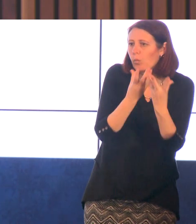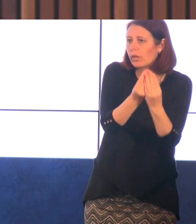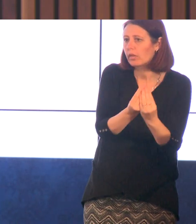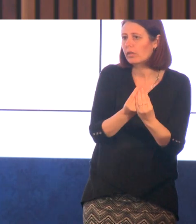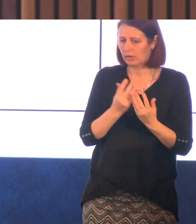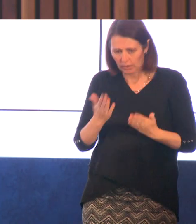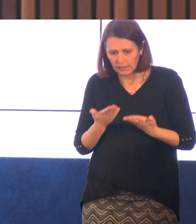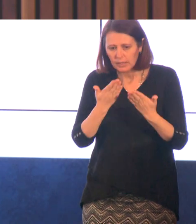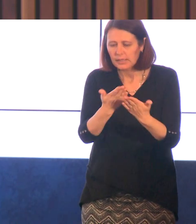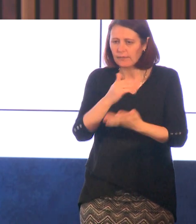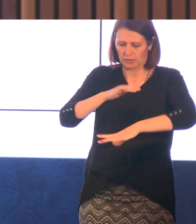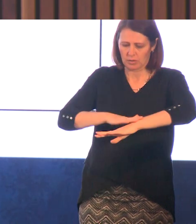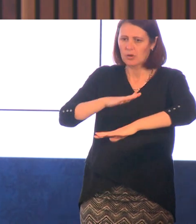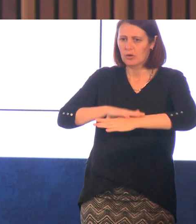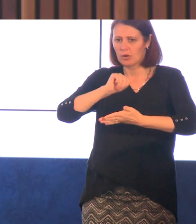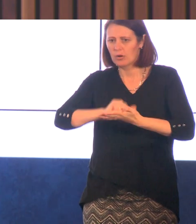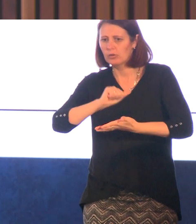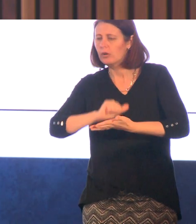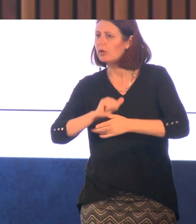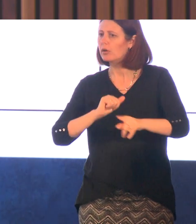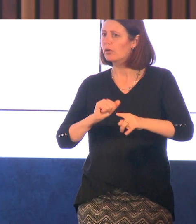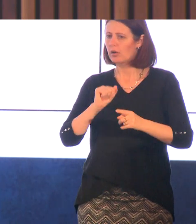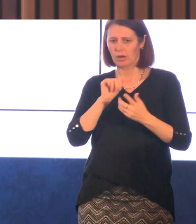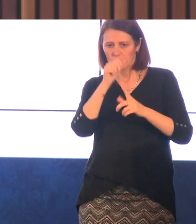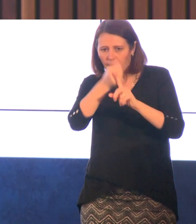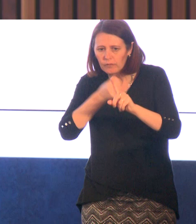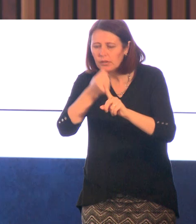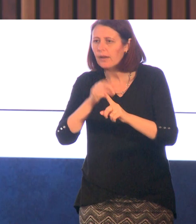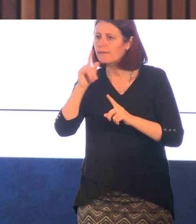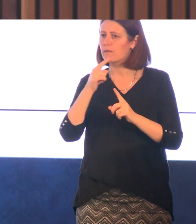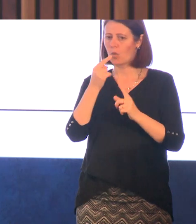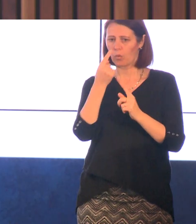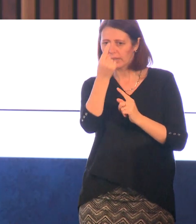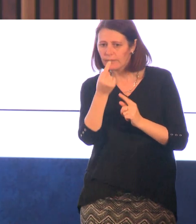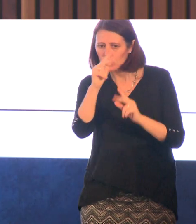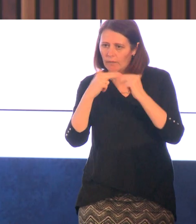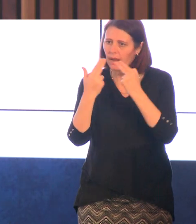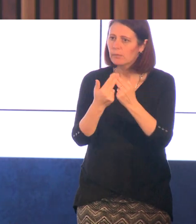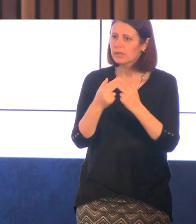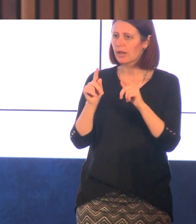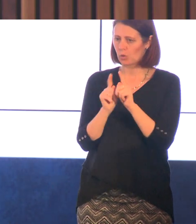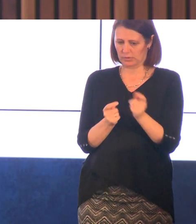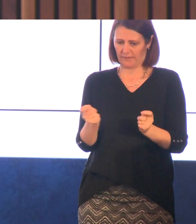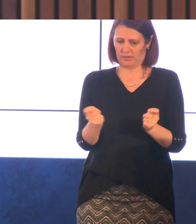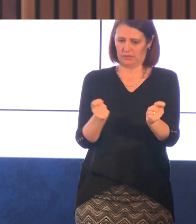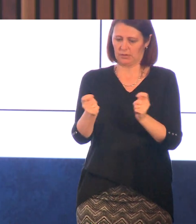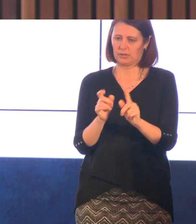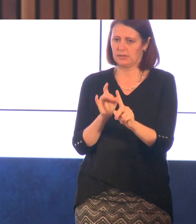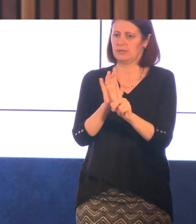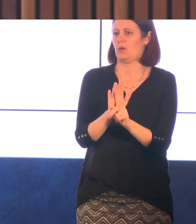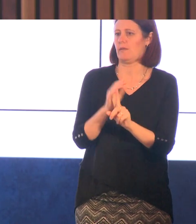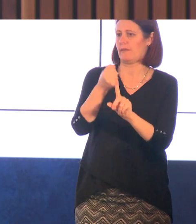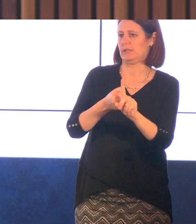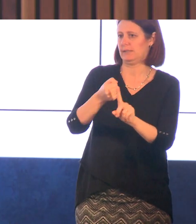providing timely and accurate information, advocating for individual families, and facilitating